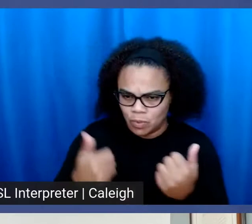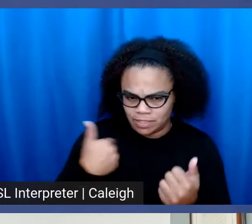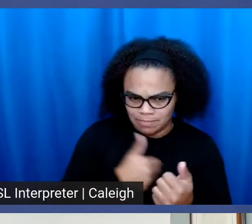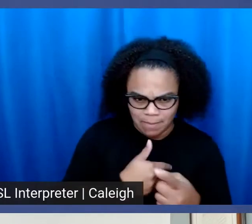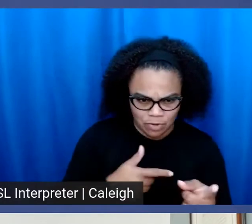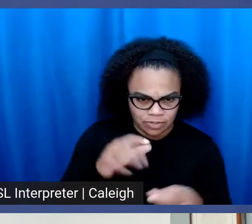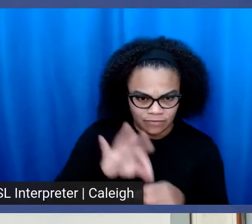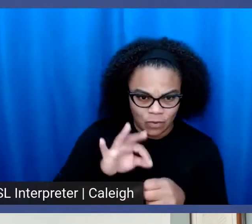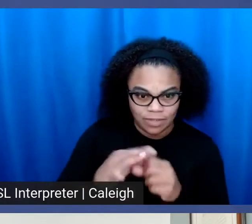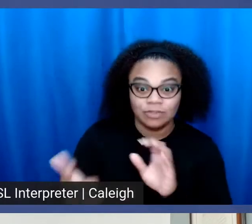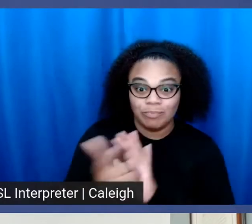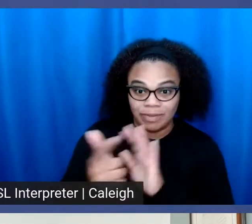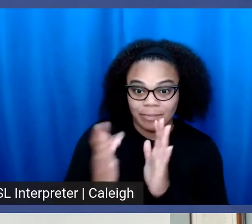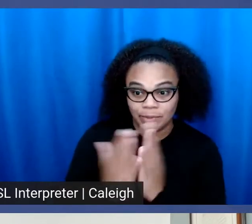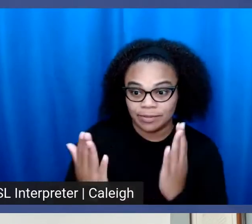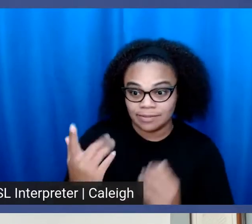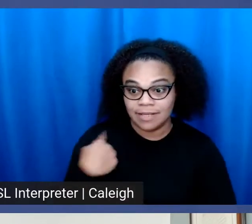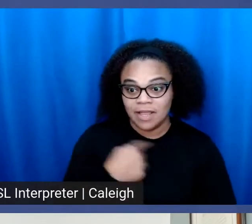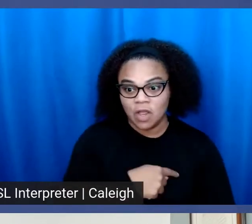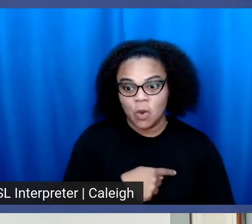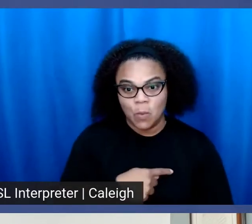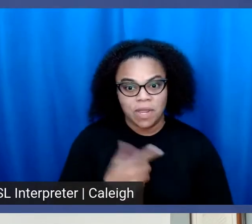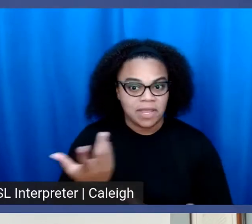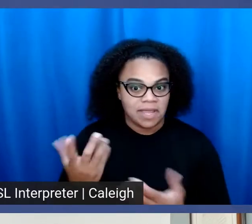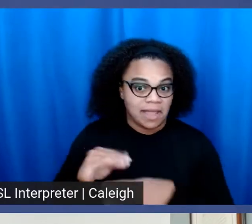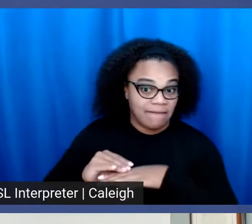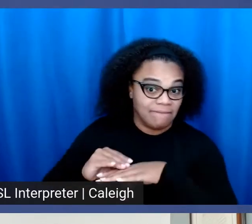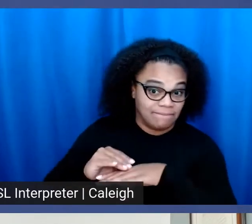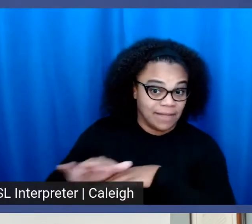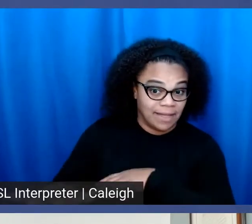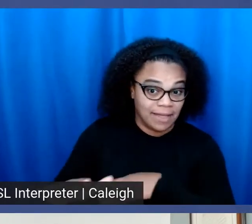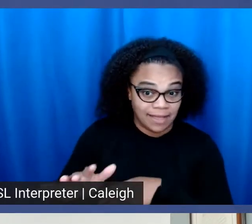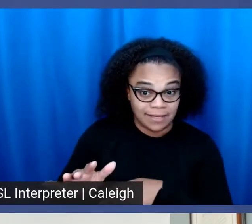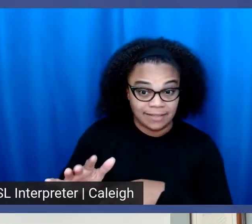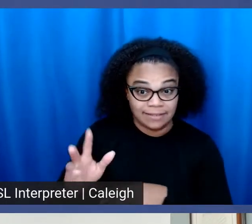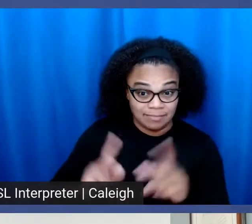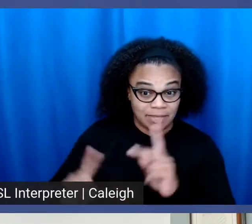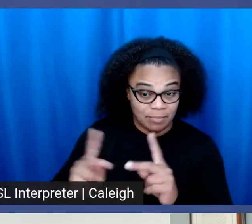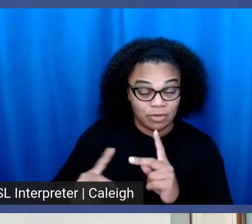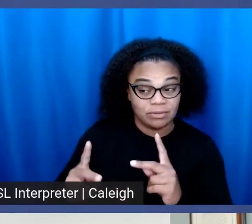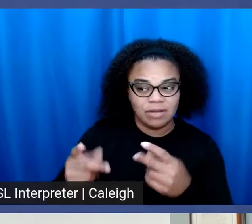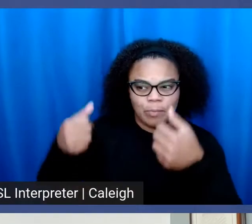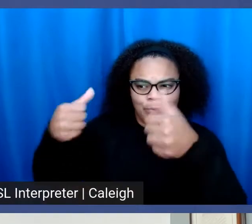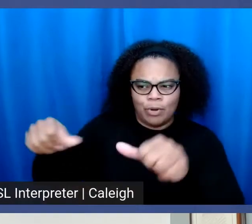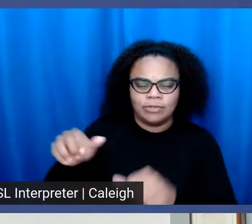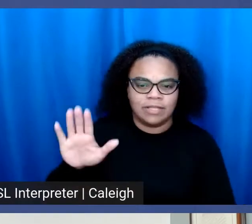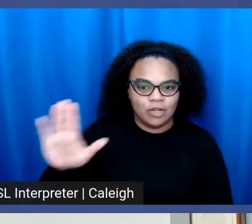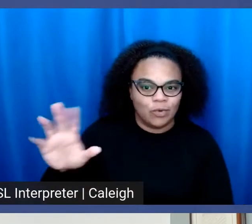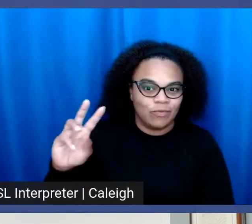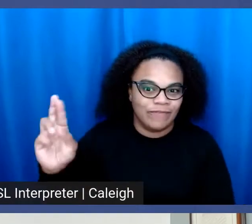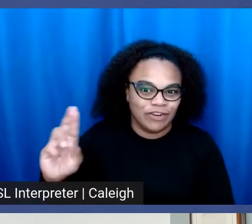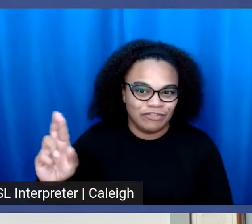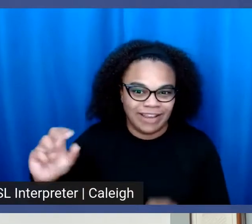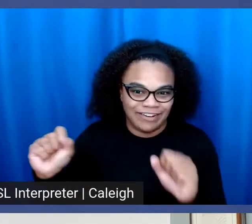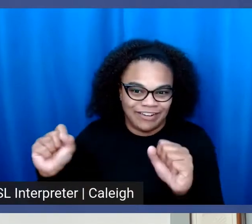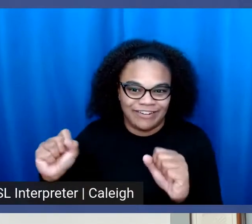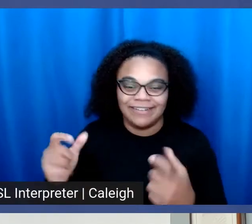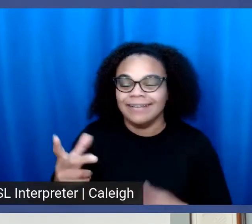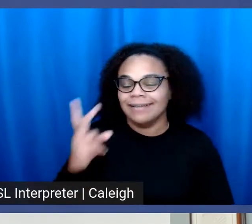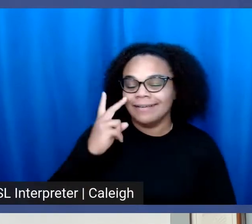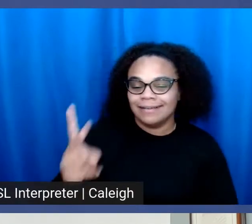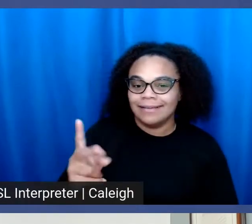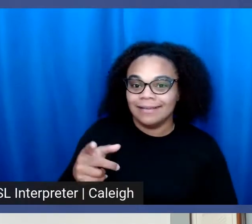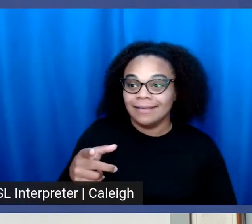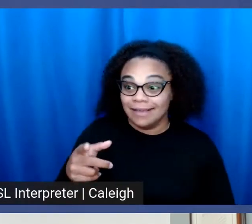And we advise people, post that on your refrigerator so that when November rolls around, you'll remember who does not deserve to sit on that board